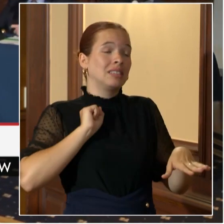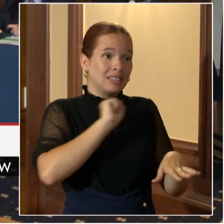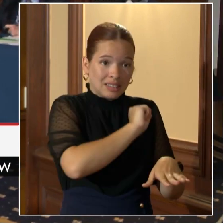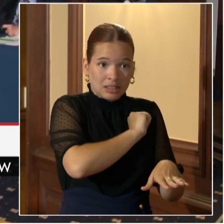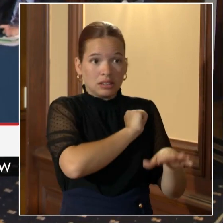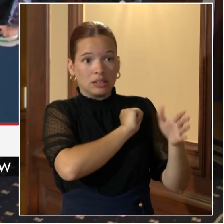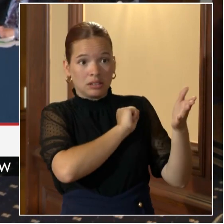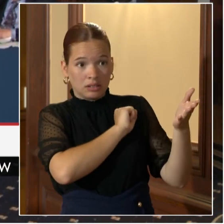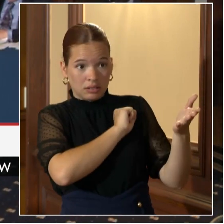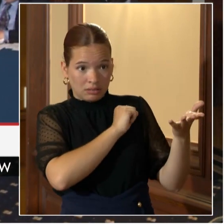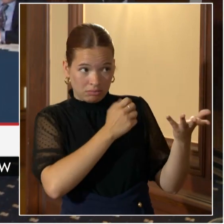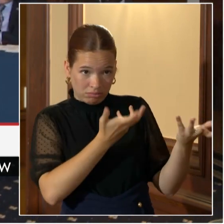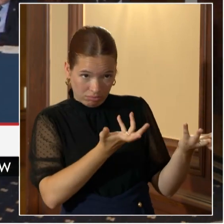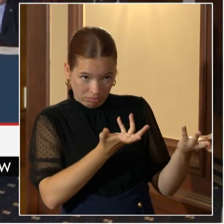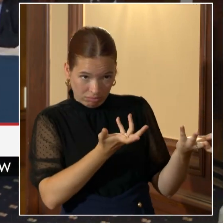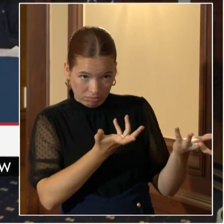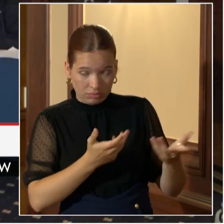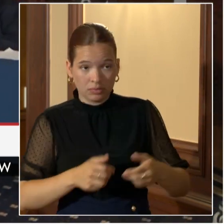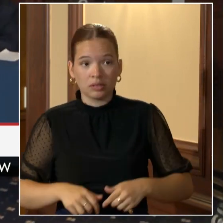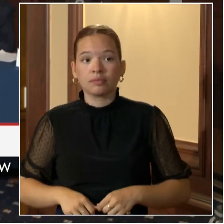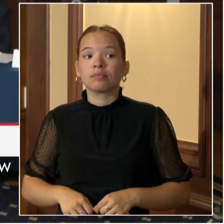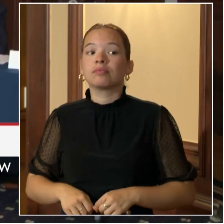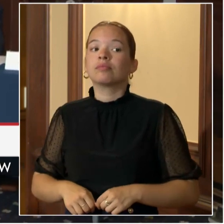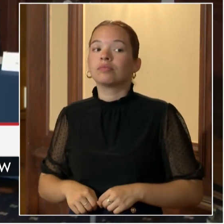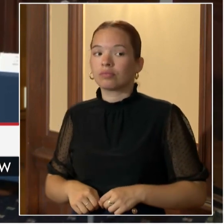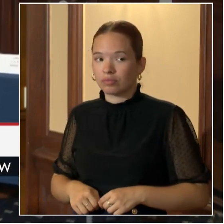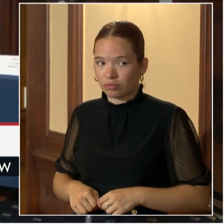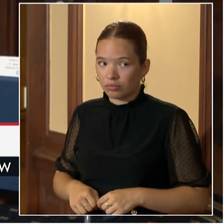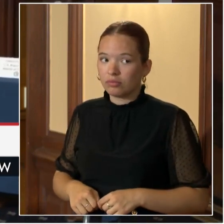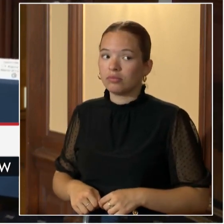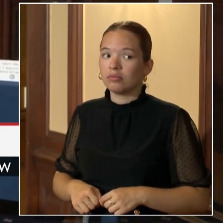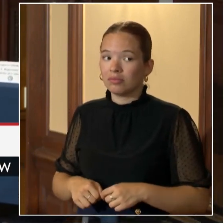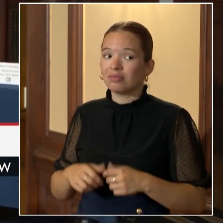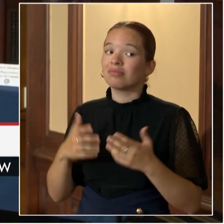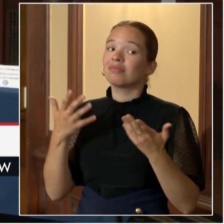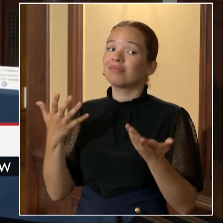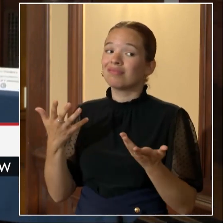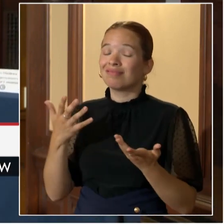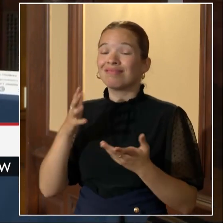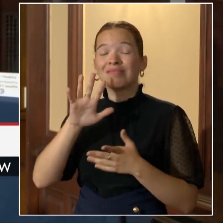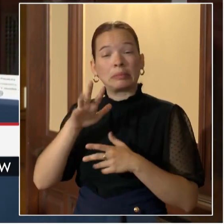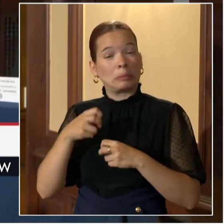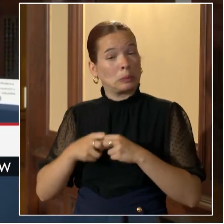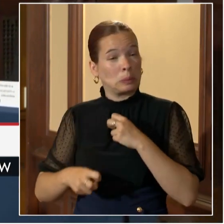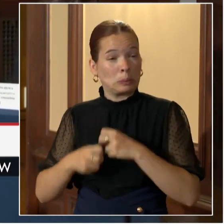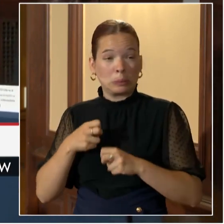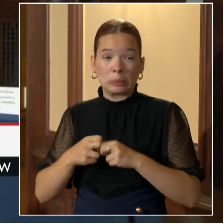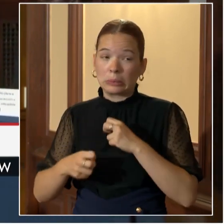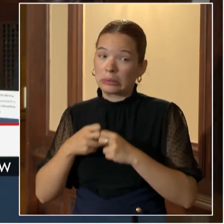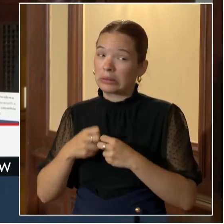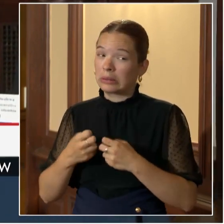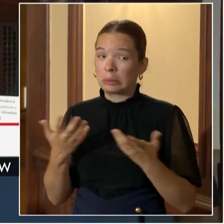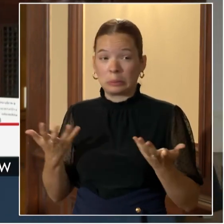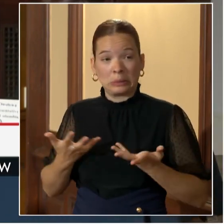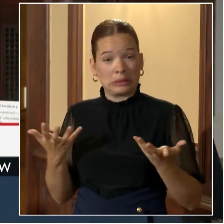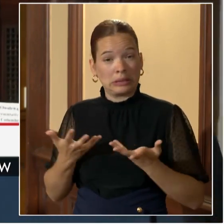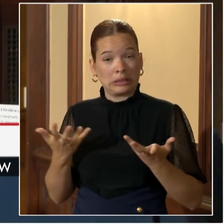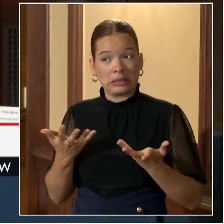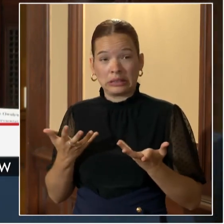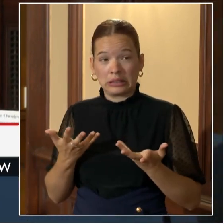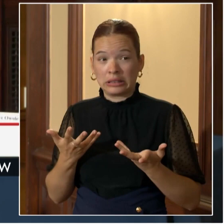is that we're grossly underfunded. It's ridiculous that a city that calls statehood a